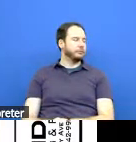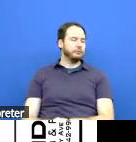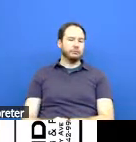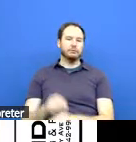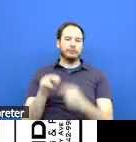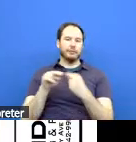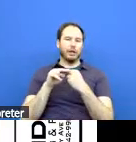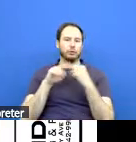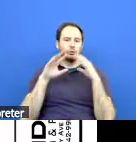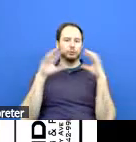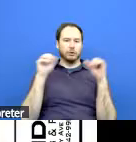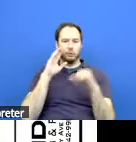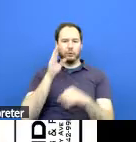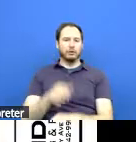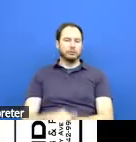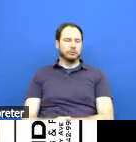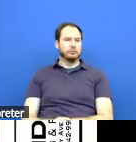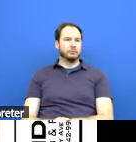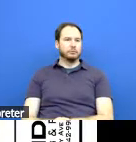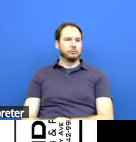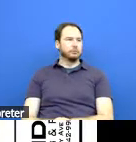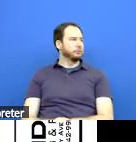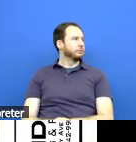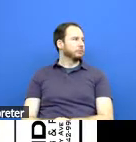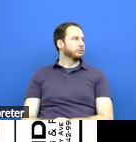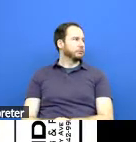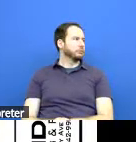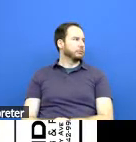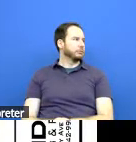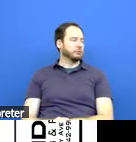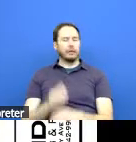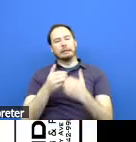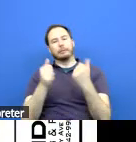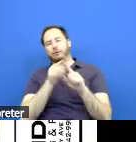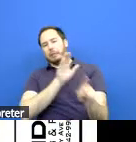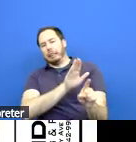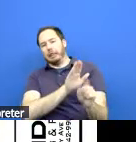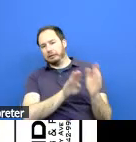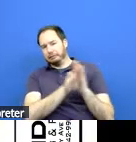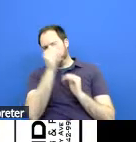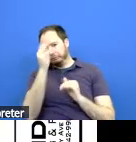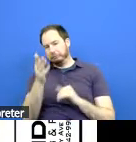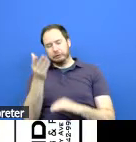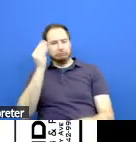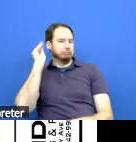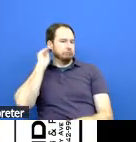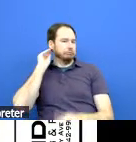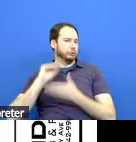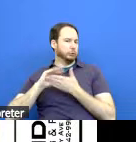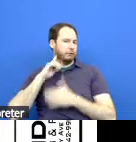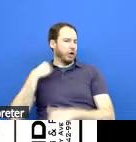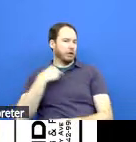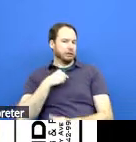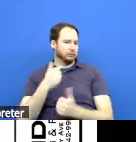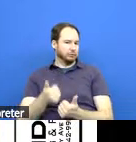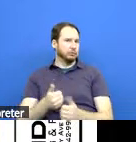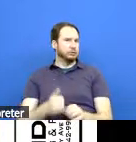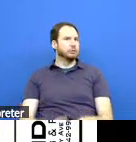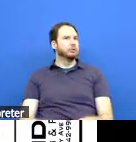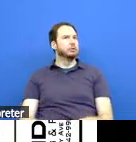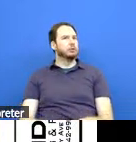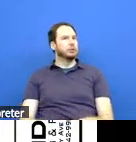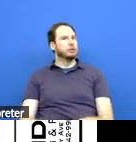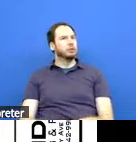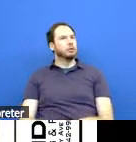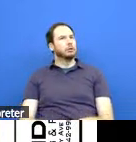highway superintendent. And I Okay. think, That's irrespective of what's happening here. That's just in general a good idea. side of the